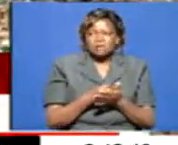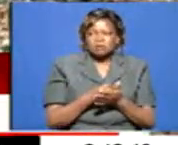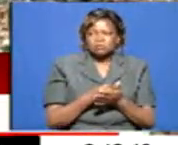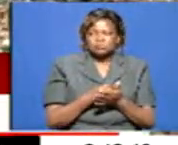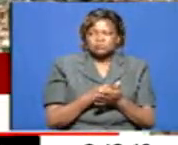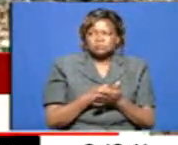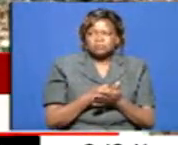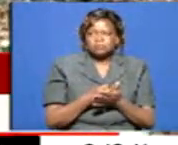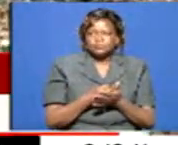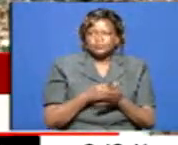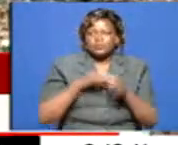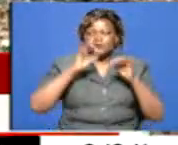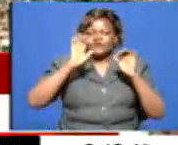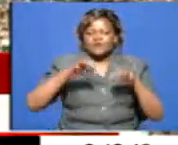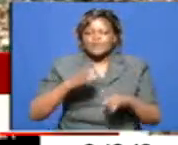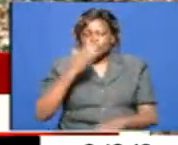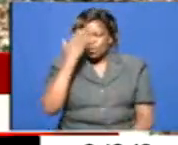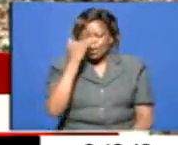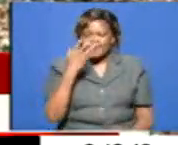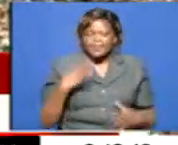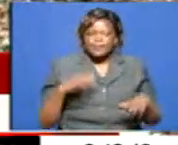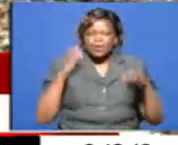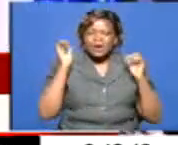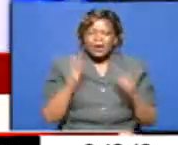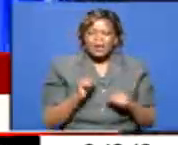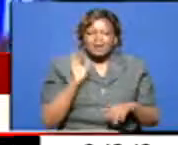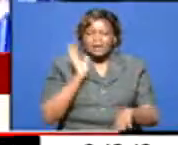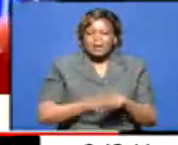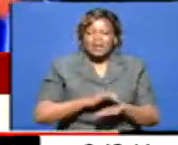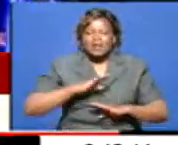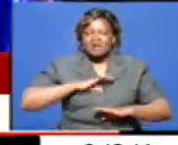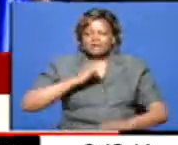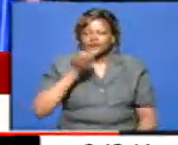into farming so that people can get enough food.